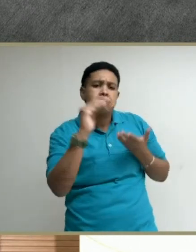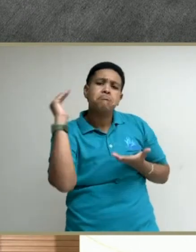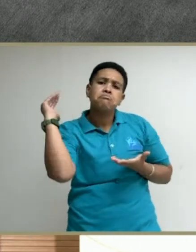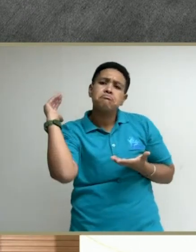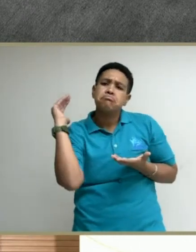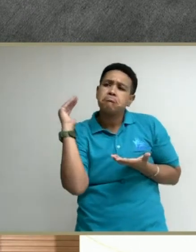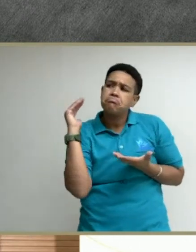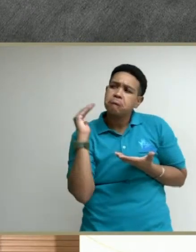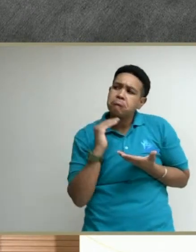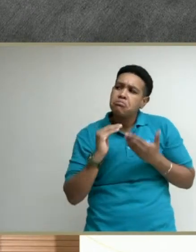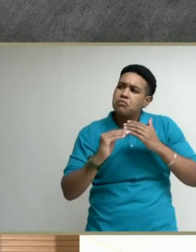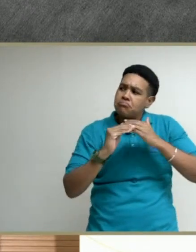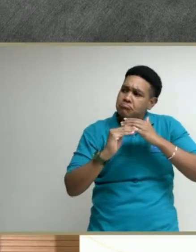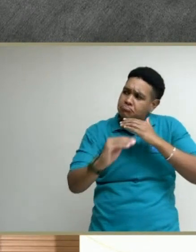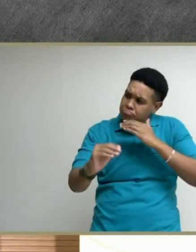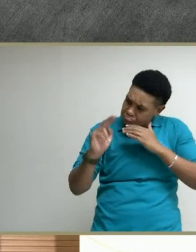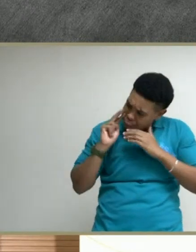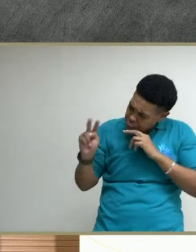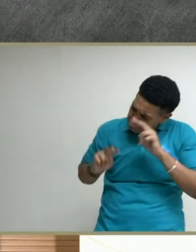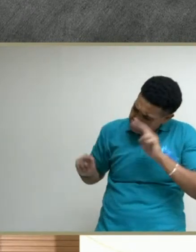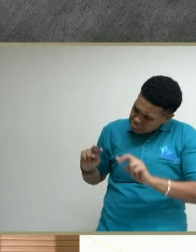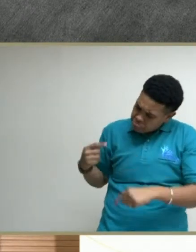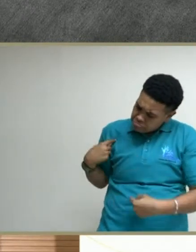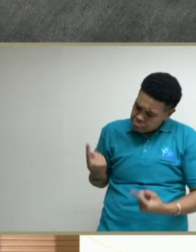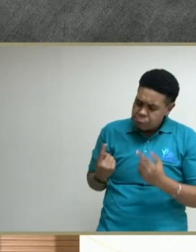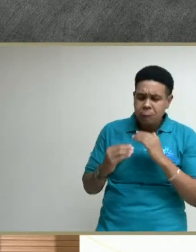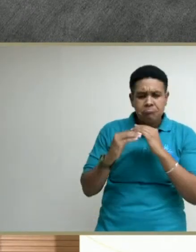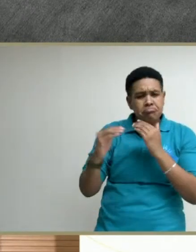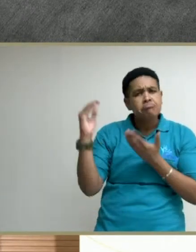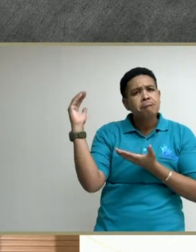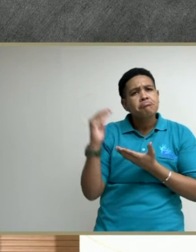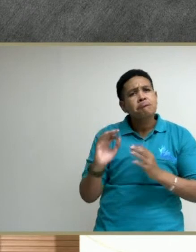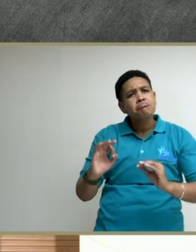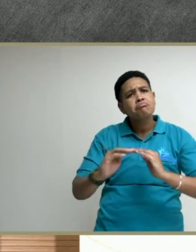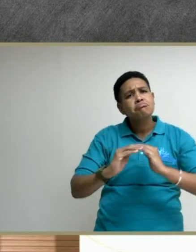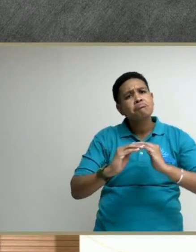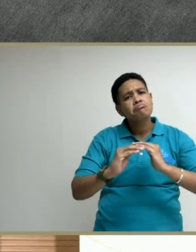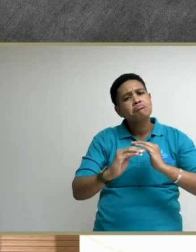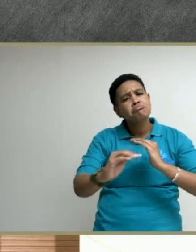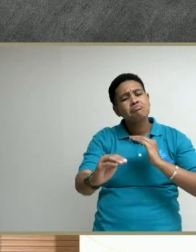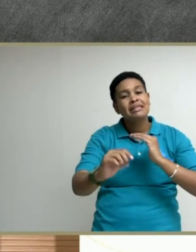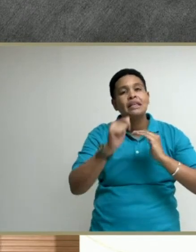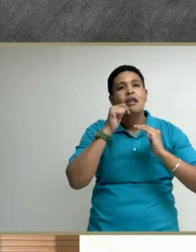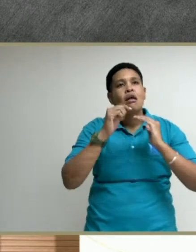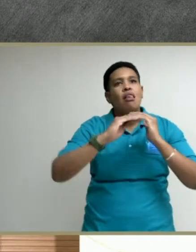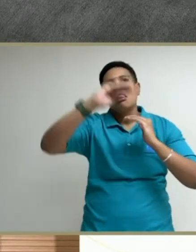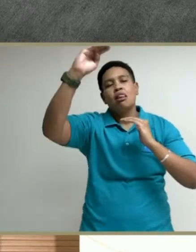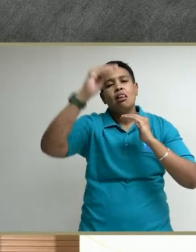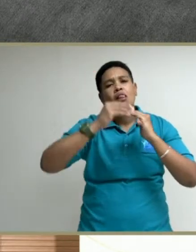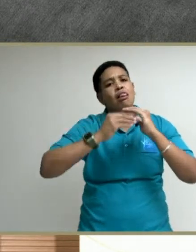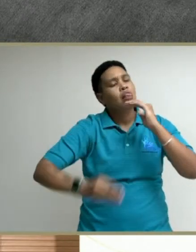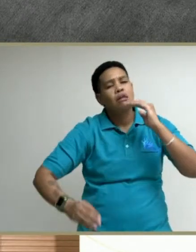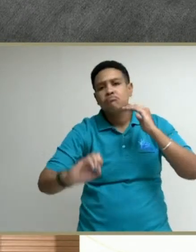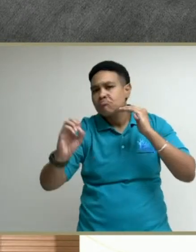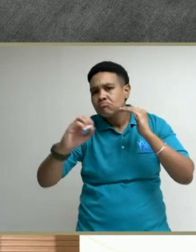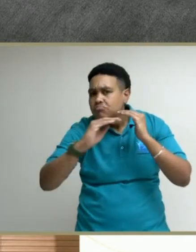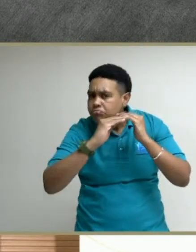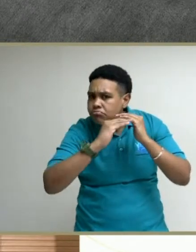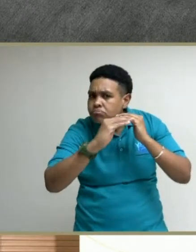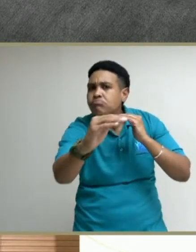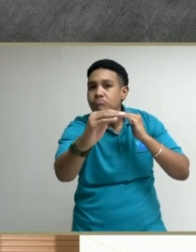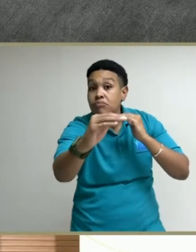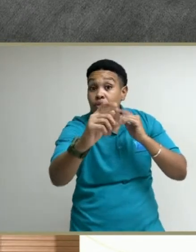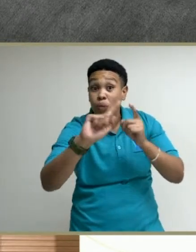slight plateauing that we have been seeing over the last couple of weeks. And then where you see a drop at the end